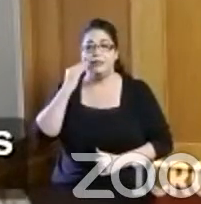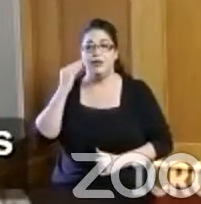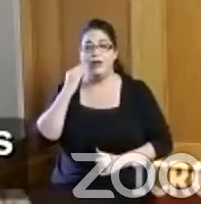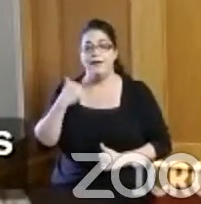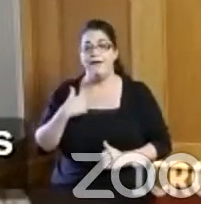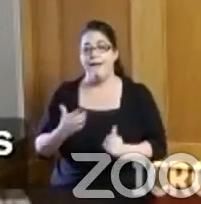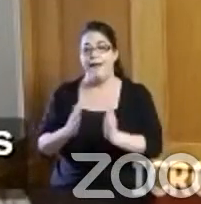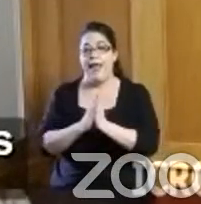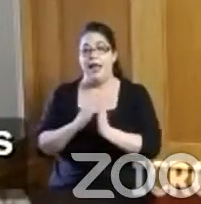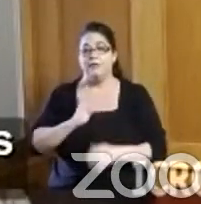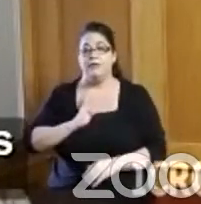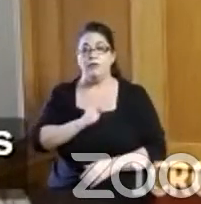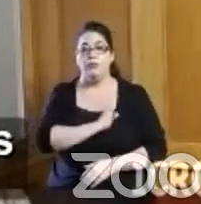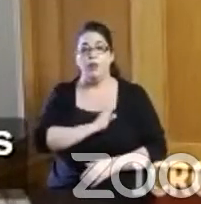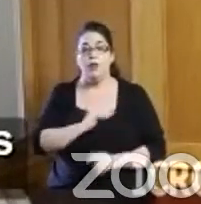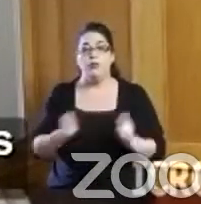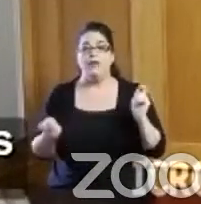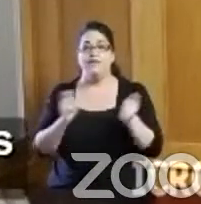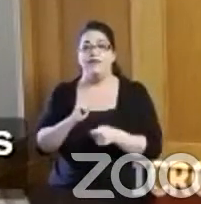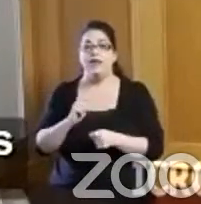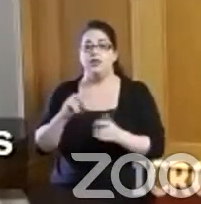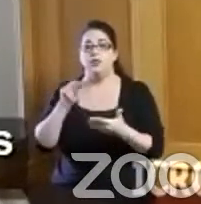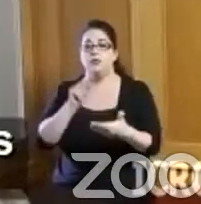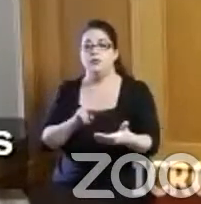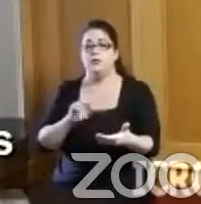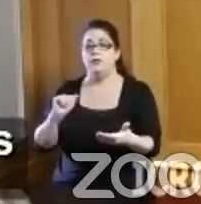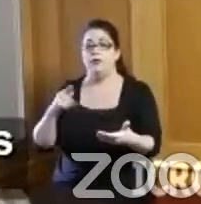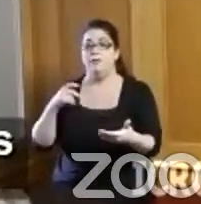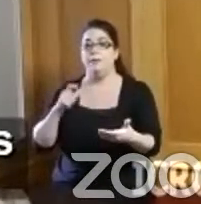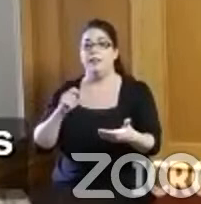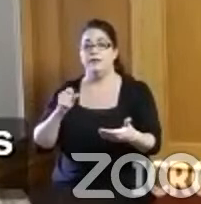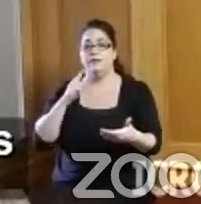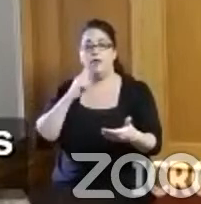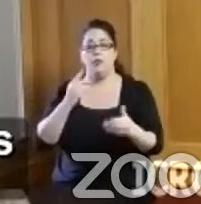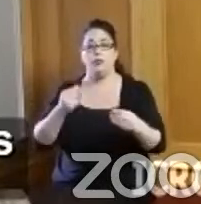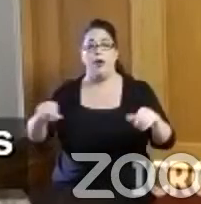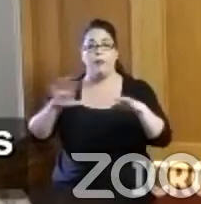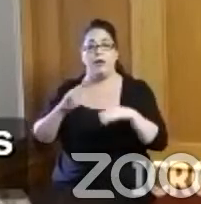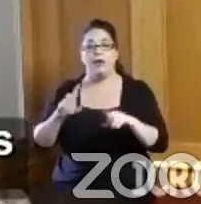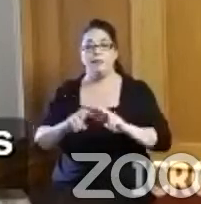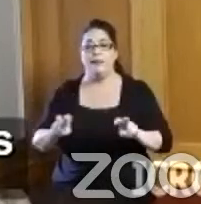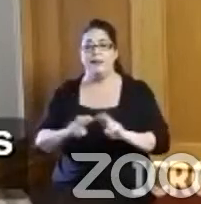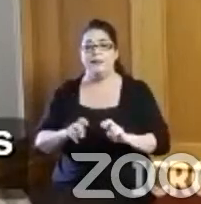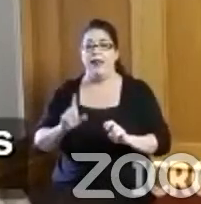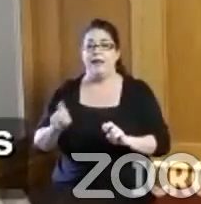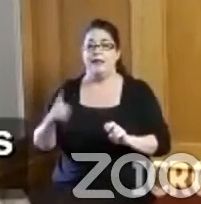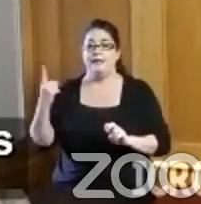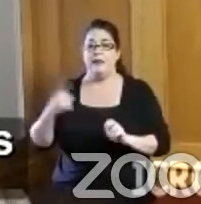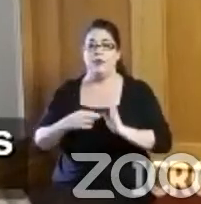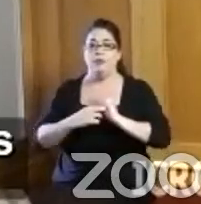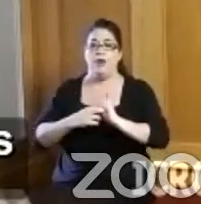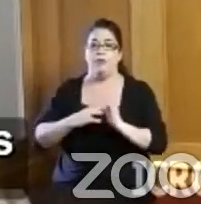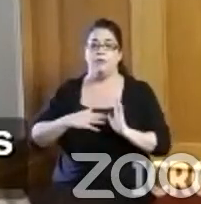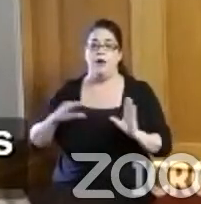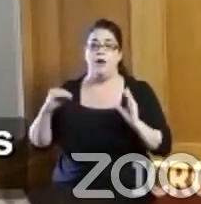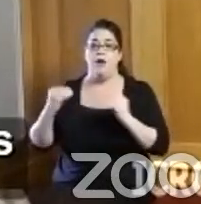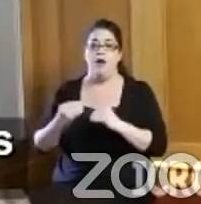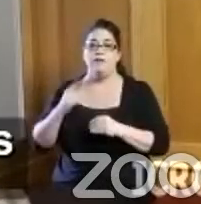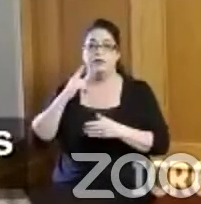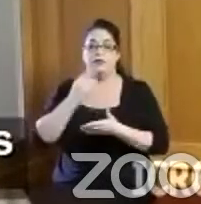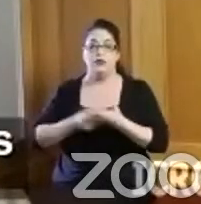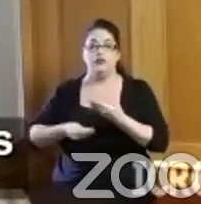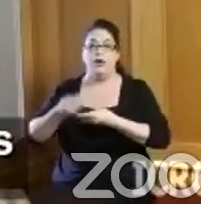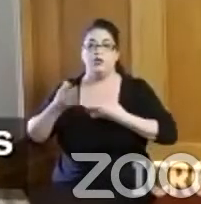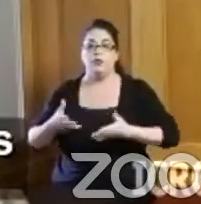for the board of revision that looks at appeals for property assessments, and I needed someone to represent my office. It's the treasurer and the